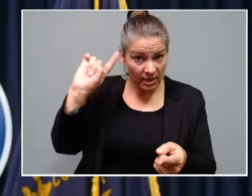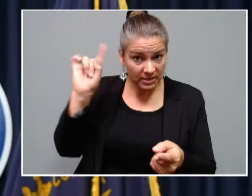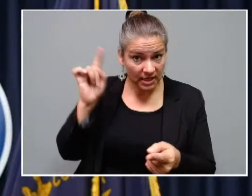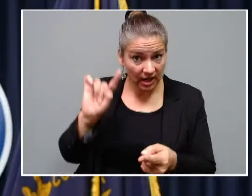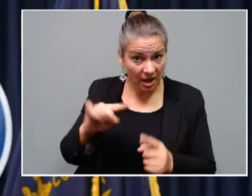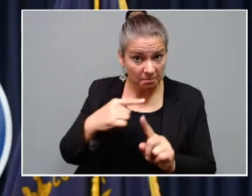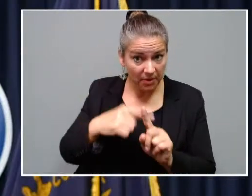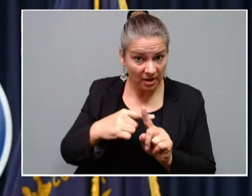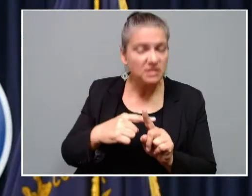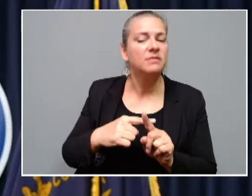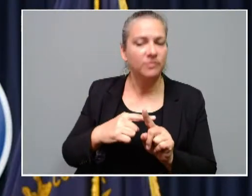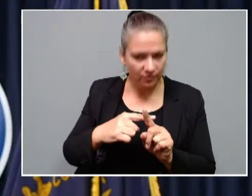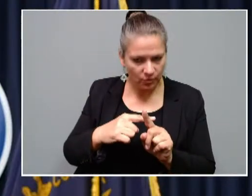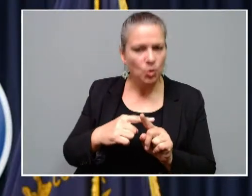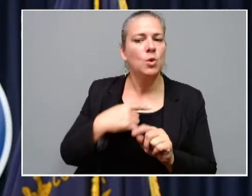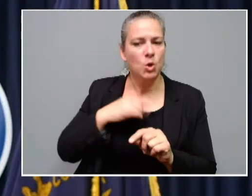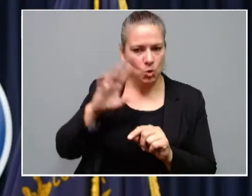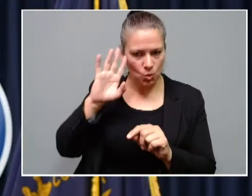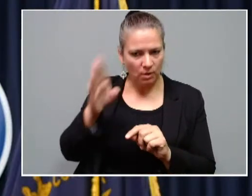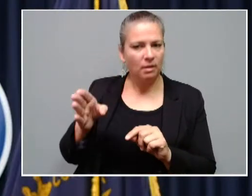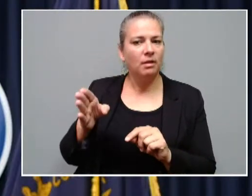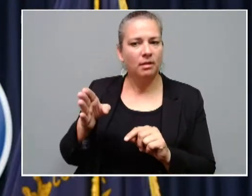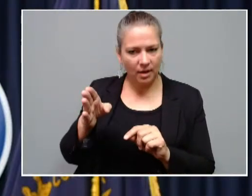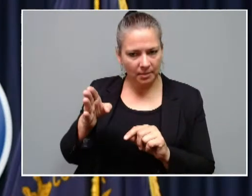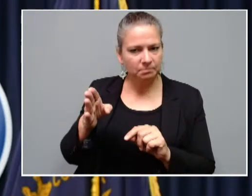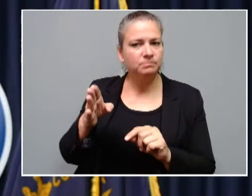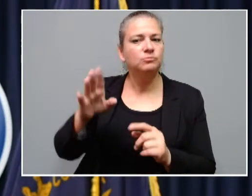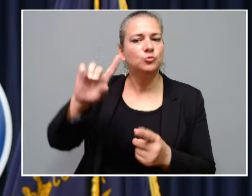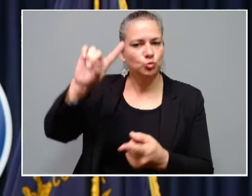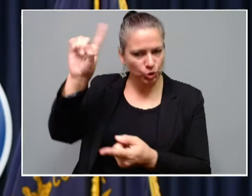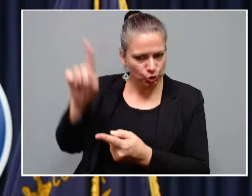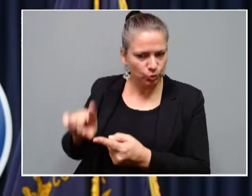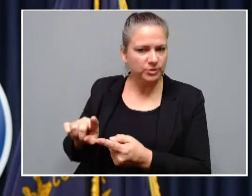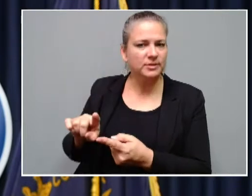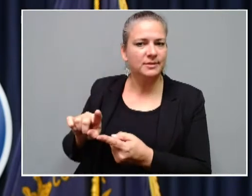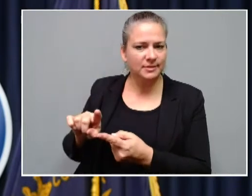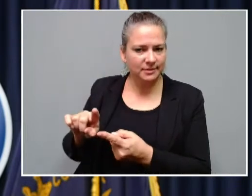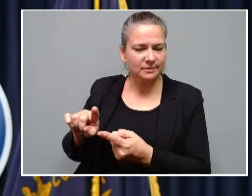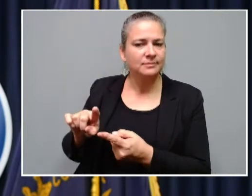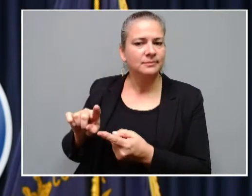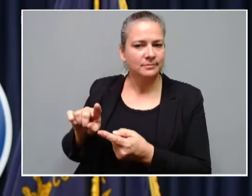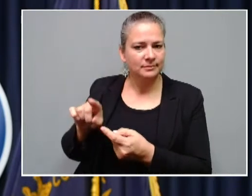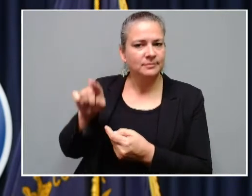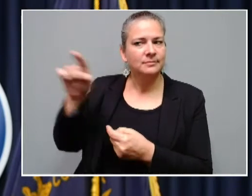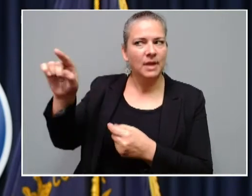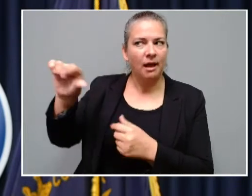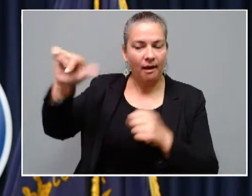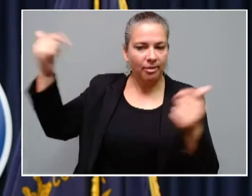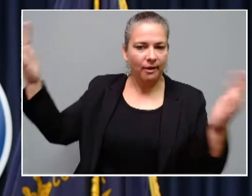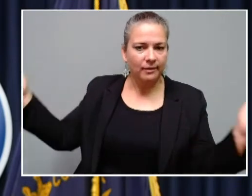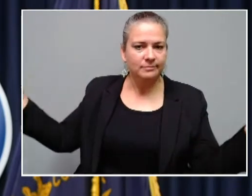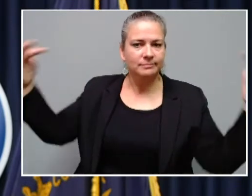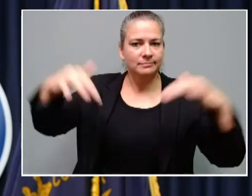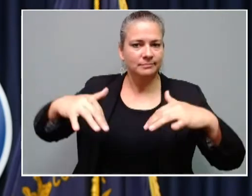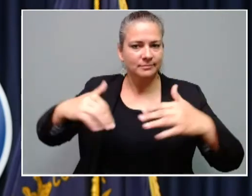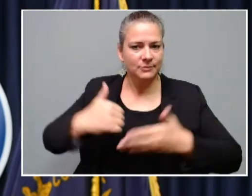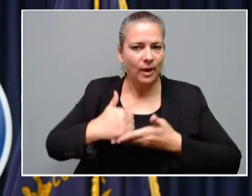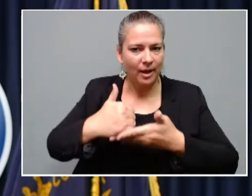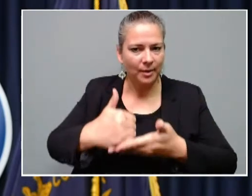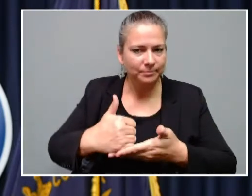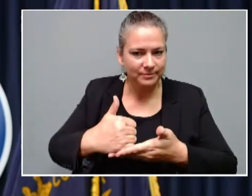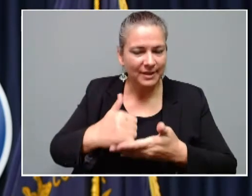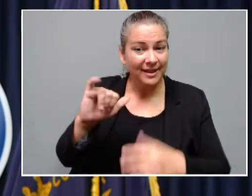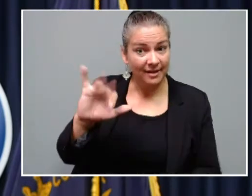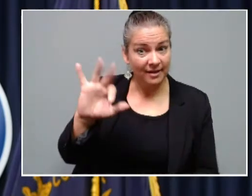point when there will be reductions in outside assistance. Certainly some of the FEMA is